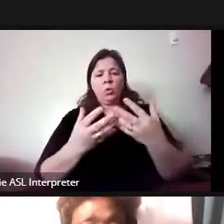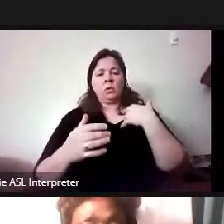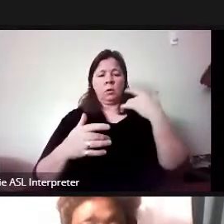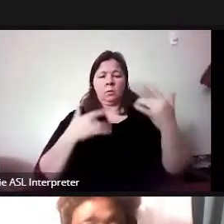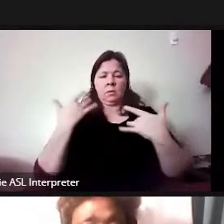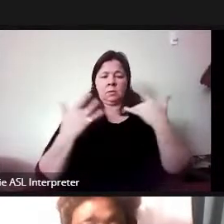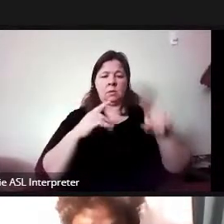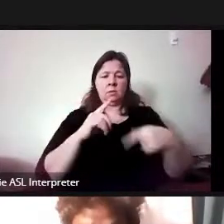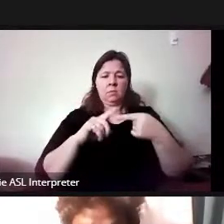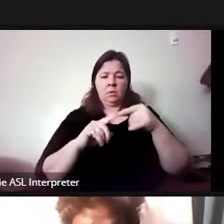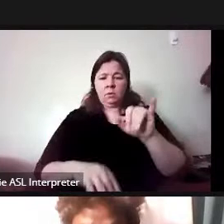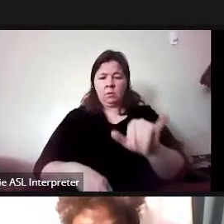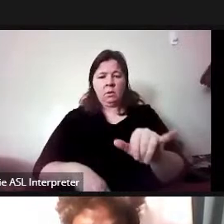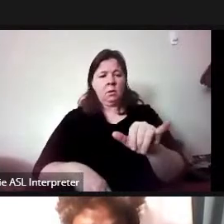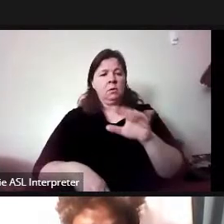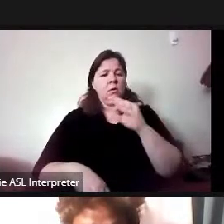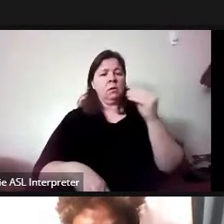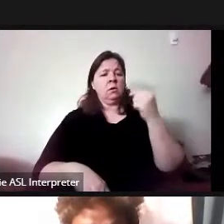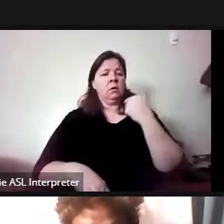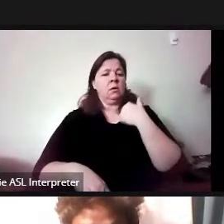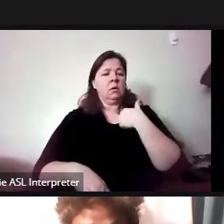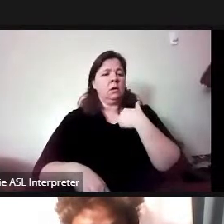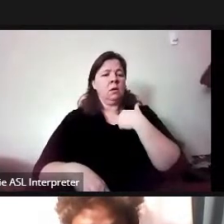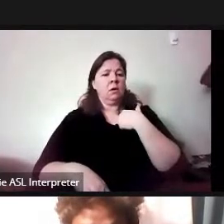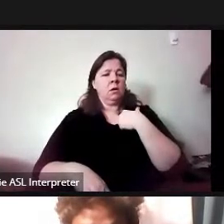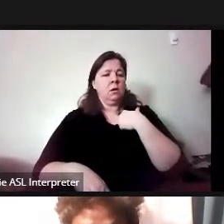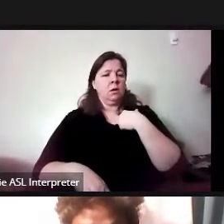about that. I